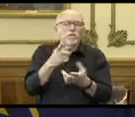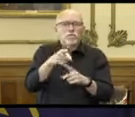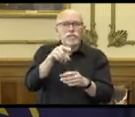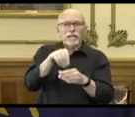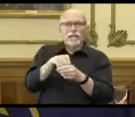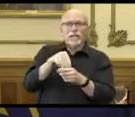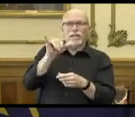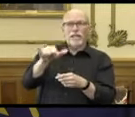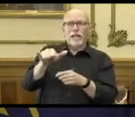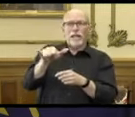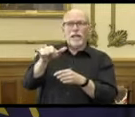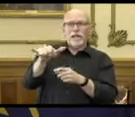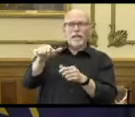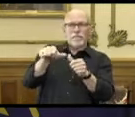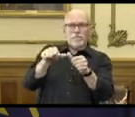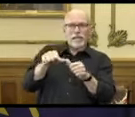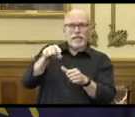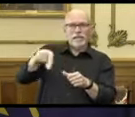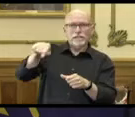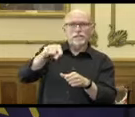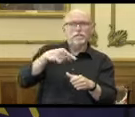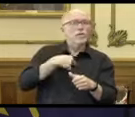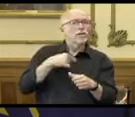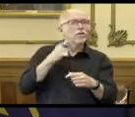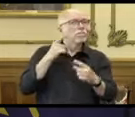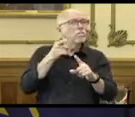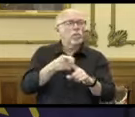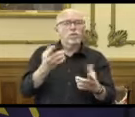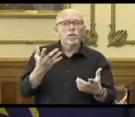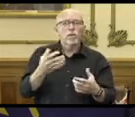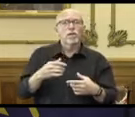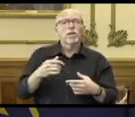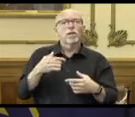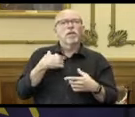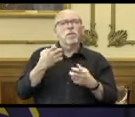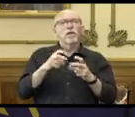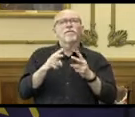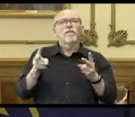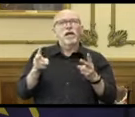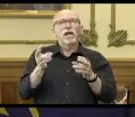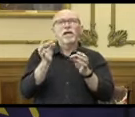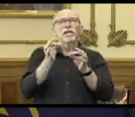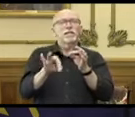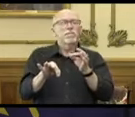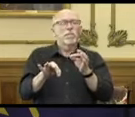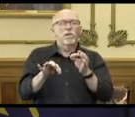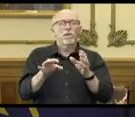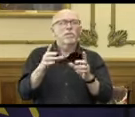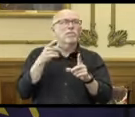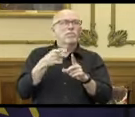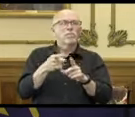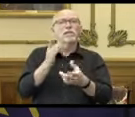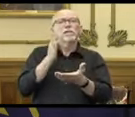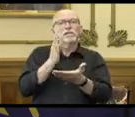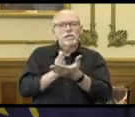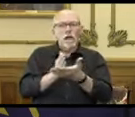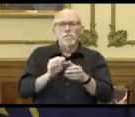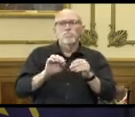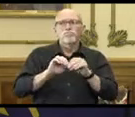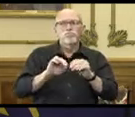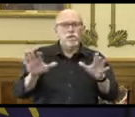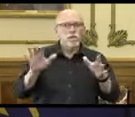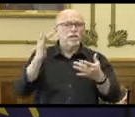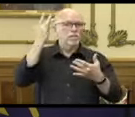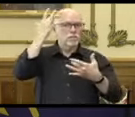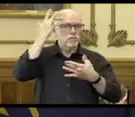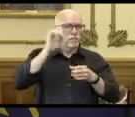those spaces, what we're trying to do is very simply, this is elementary, stop the transmission